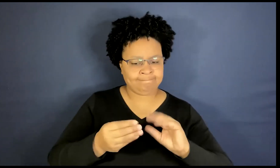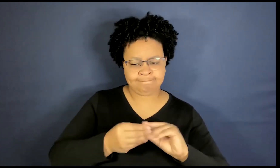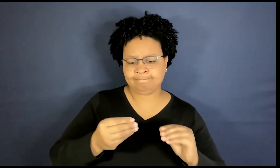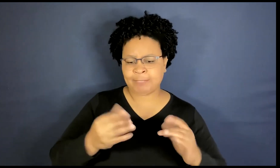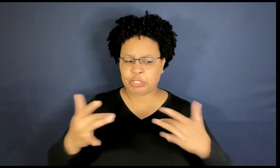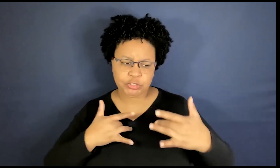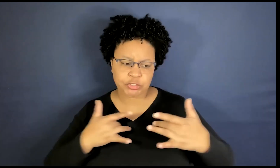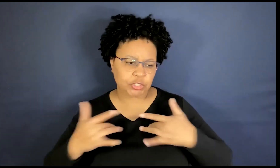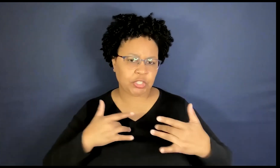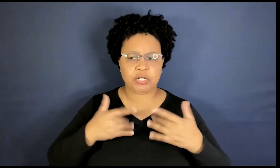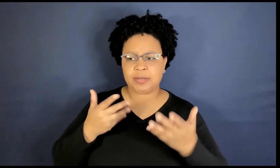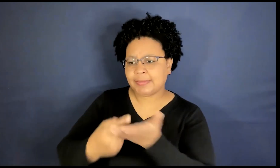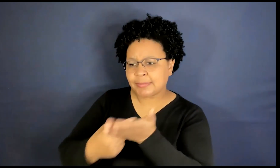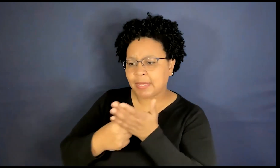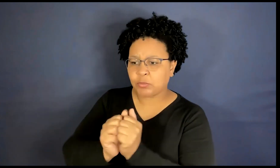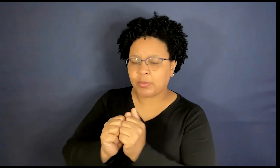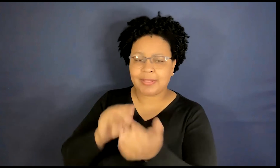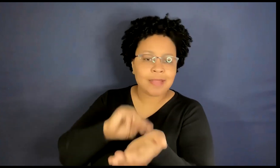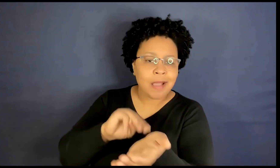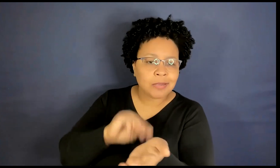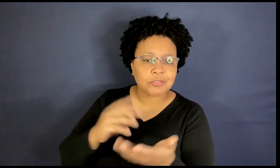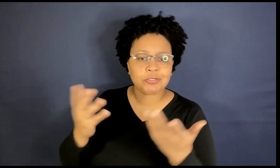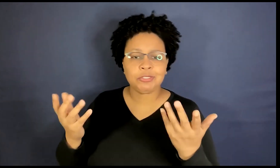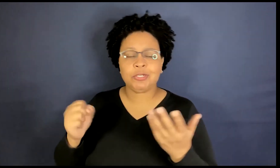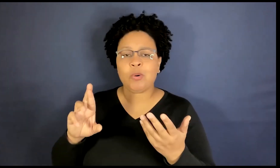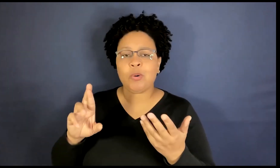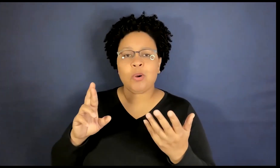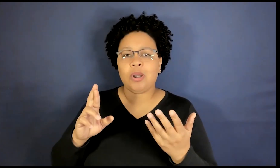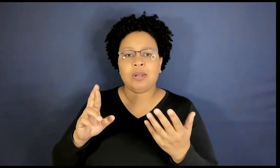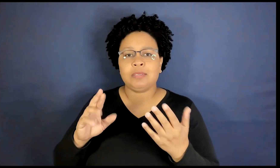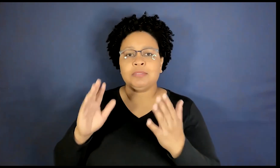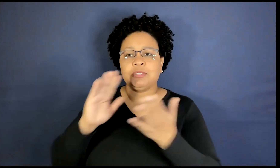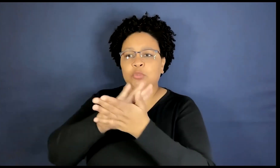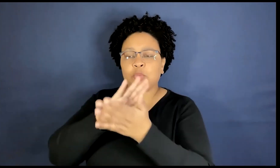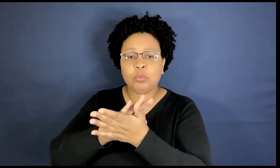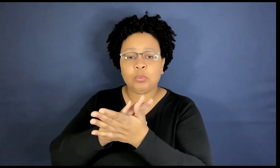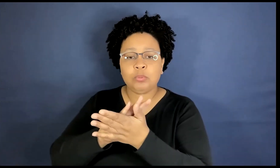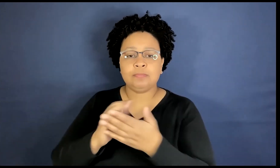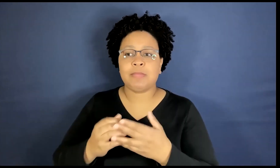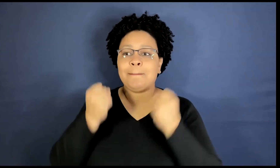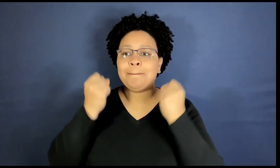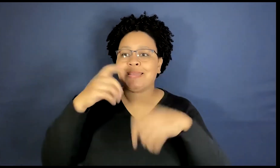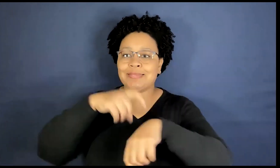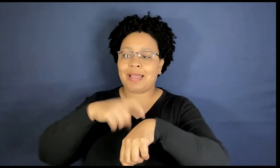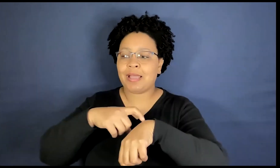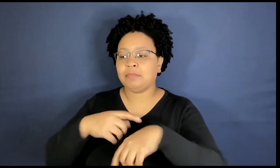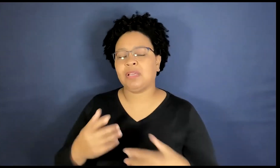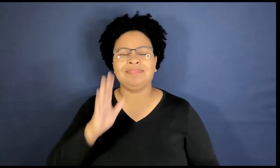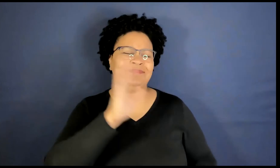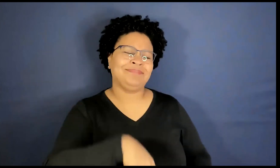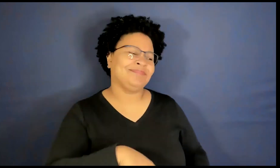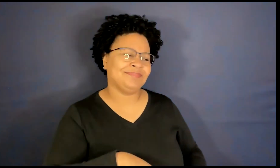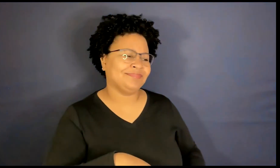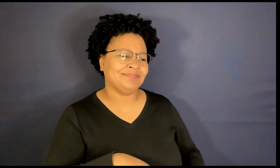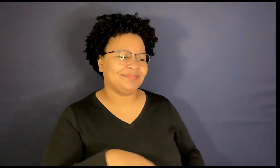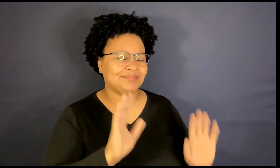child to a physician or pediatrician or, someone in their school, many times they're told that they're overreacting, right?